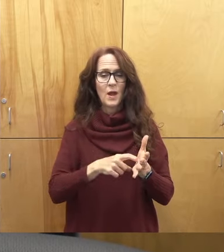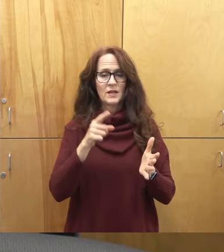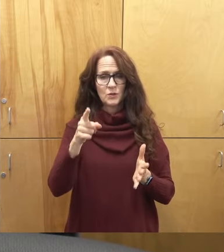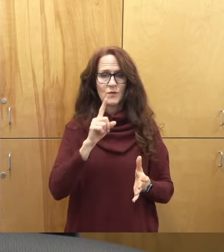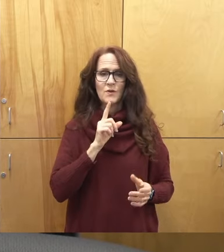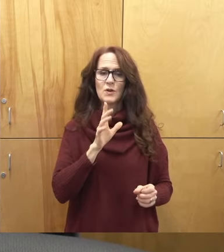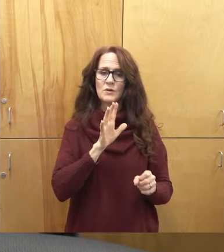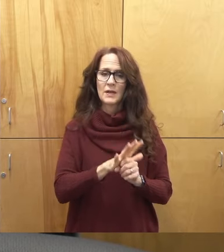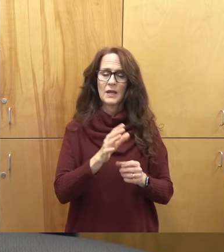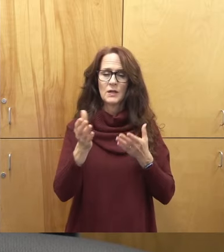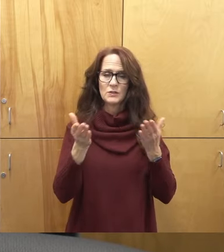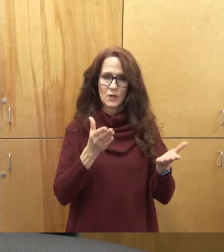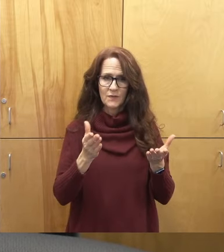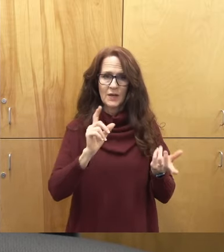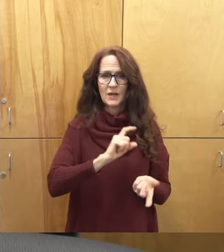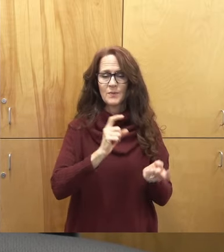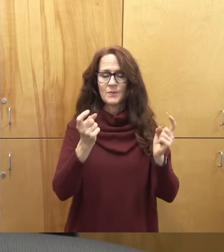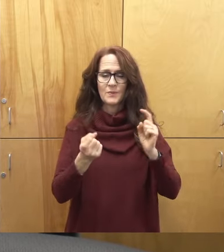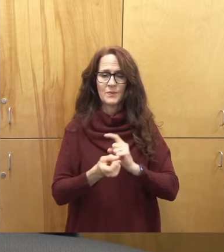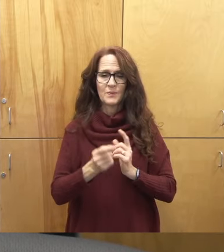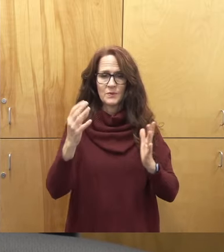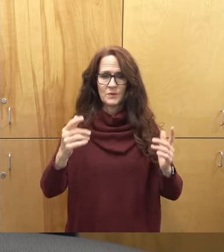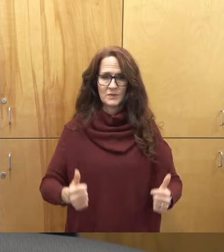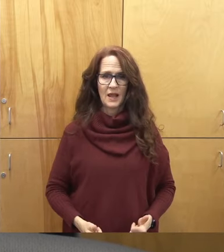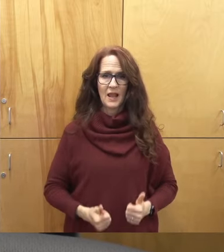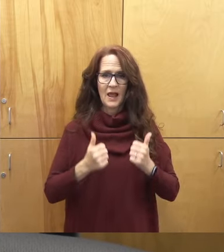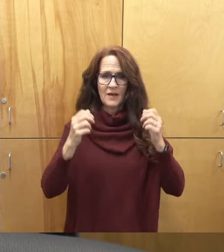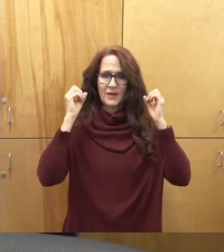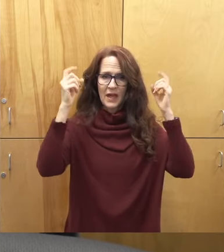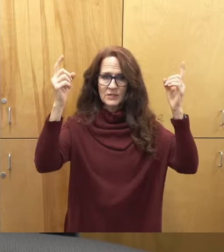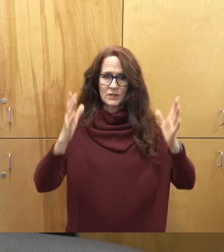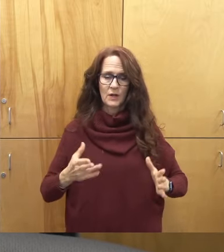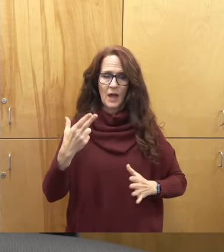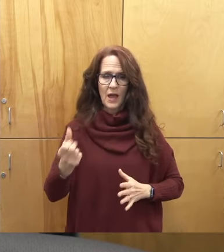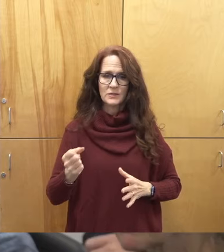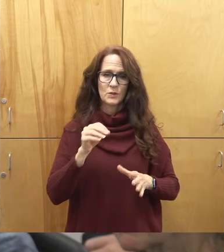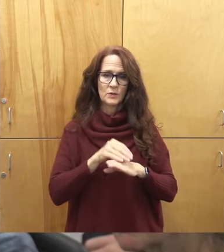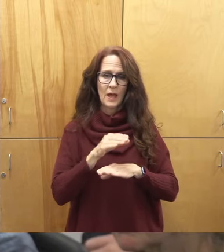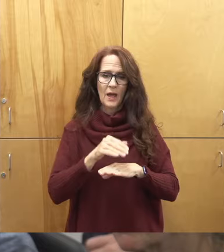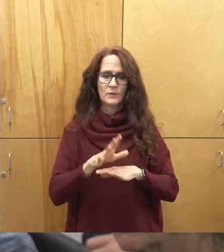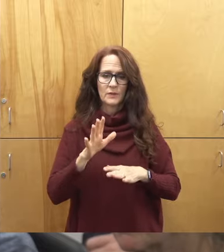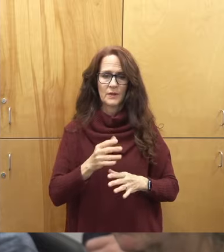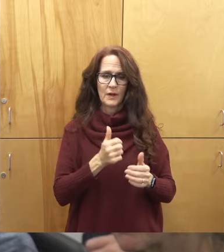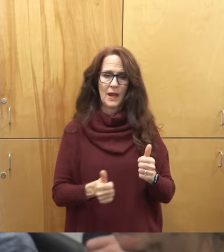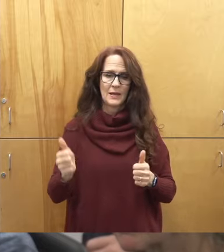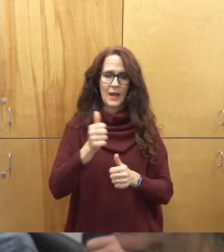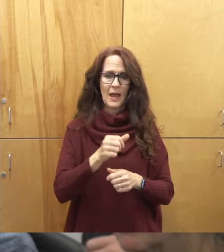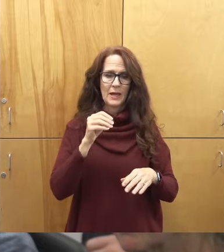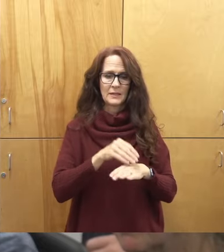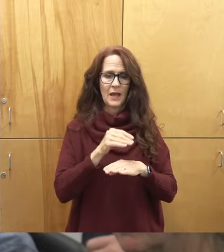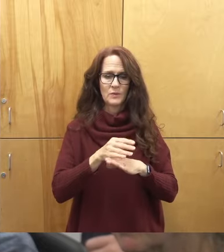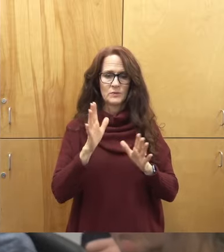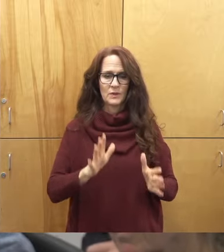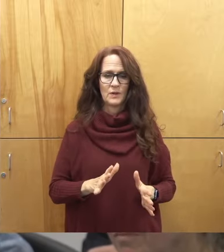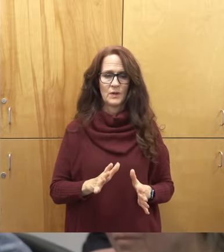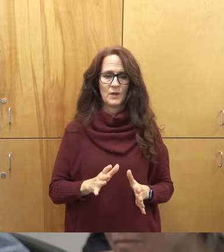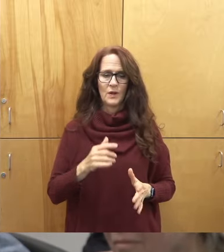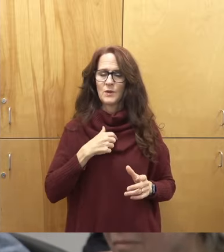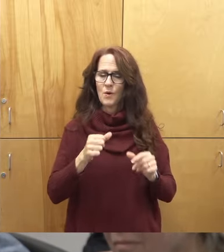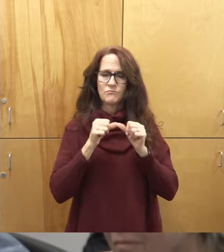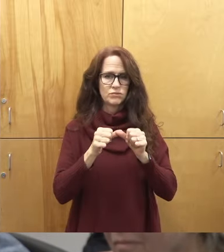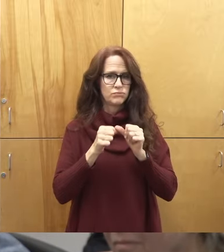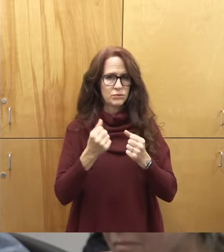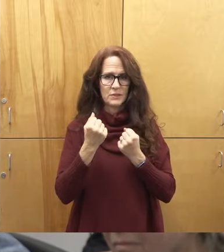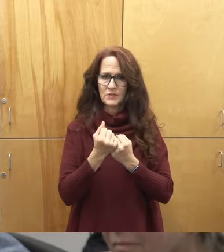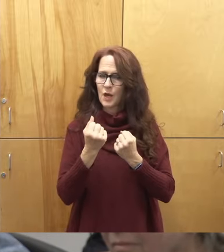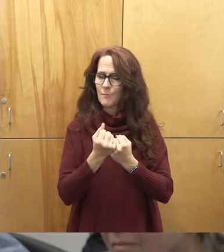your dedicated service in transforming students' lives as an educator, high school counselor, and head counselor. Your unwavering support